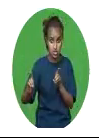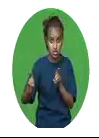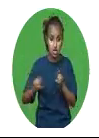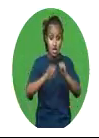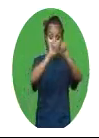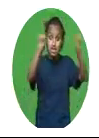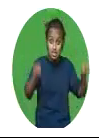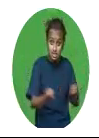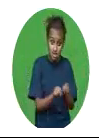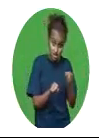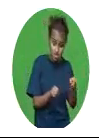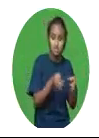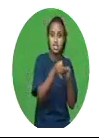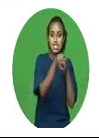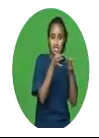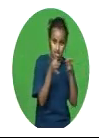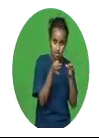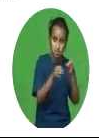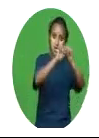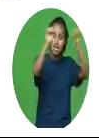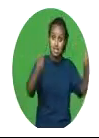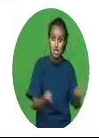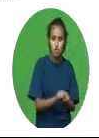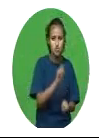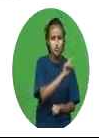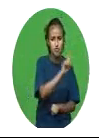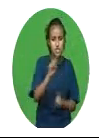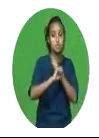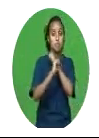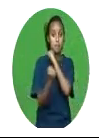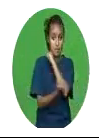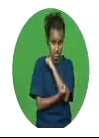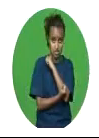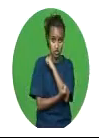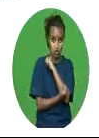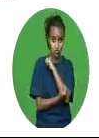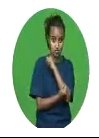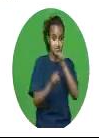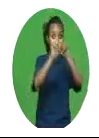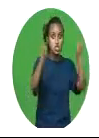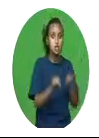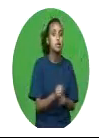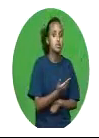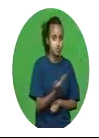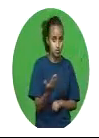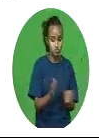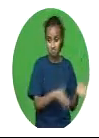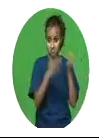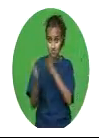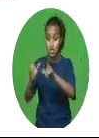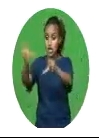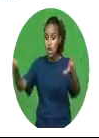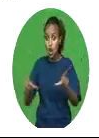size dimension describes the size of each basic shapes in the object, whereas